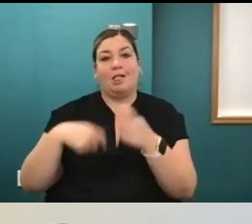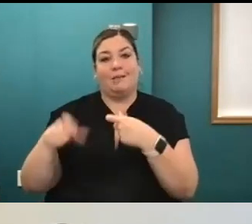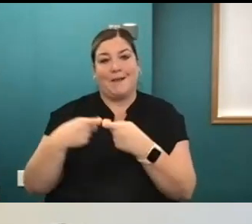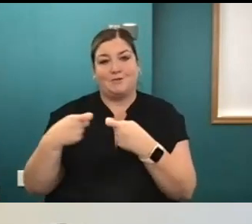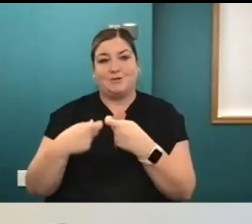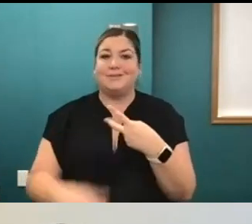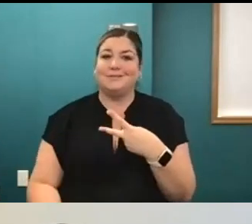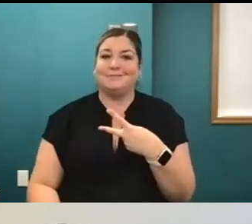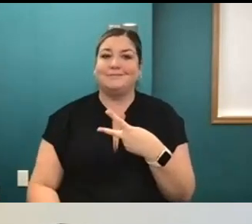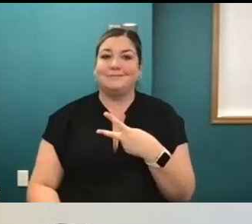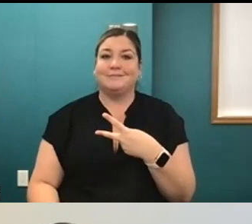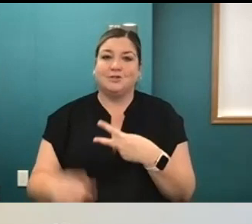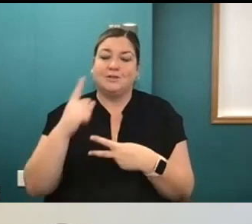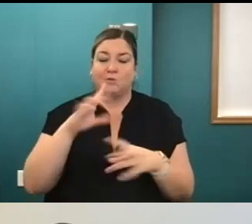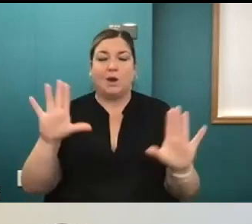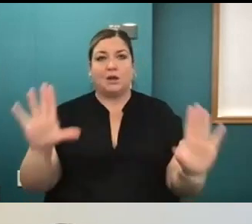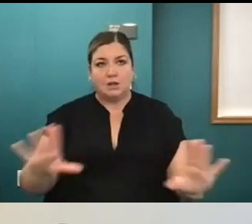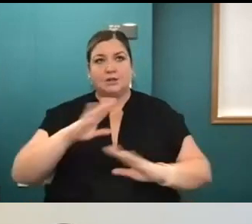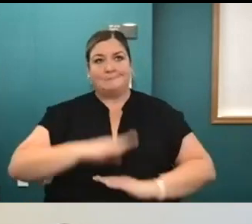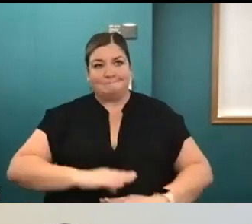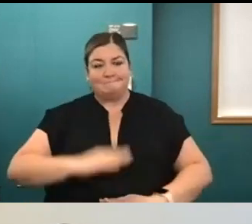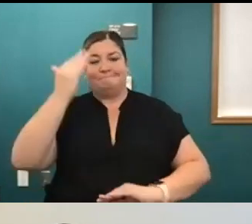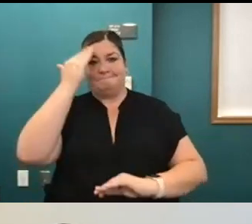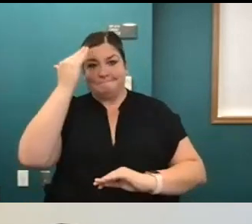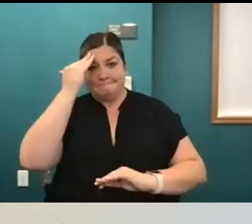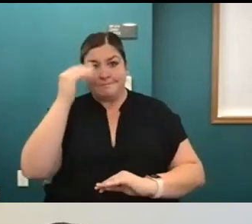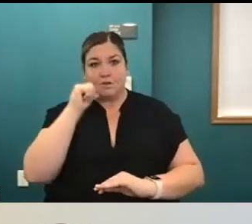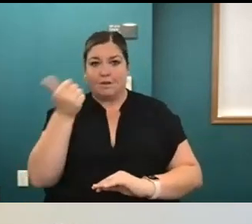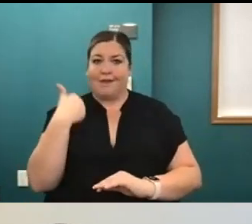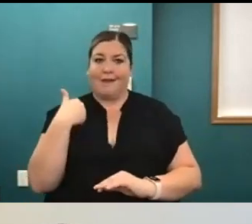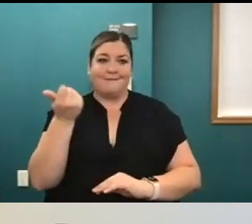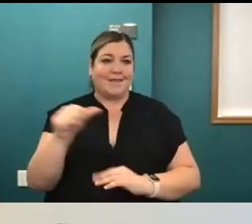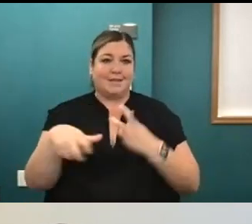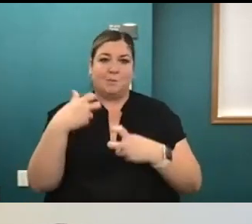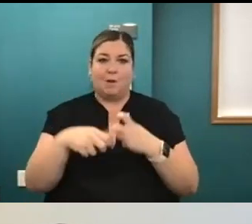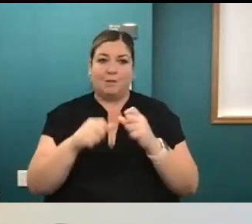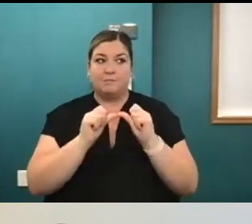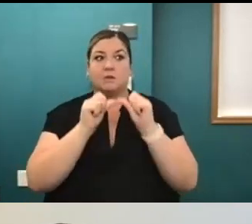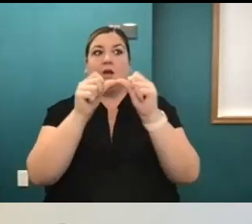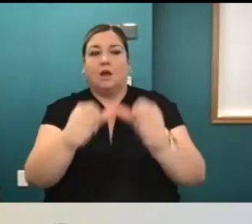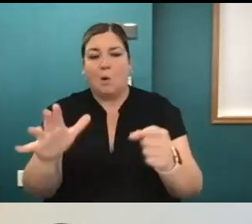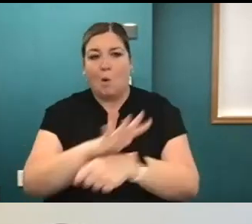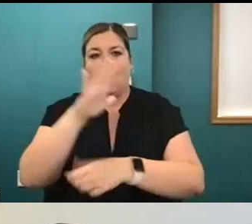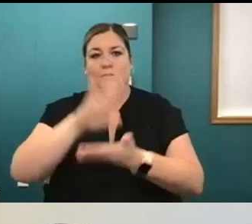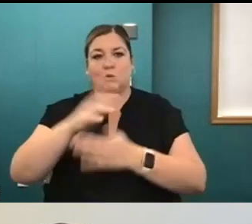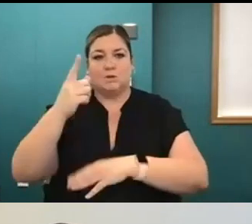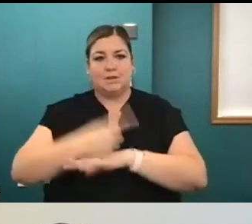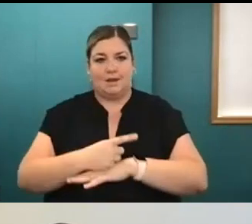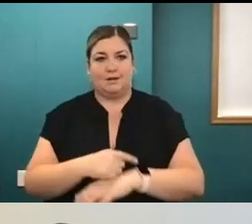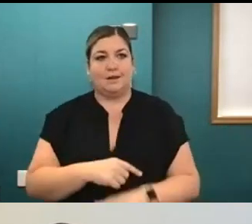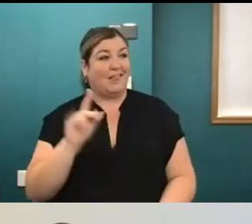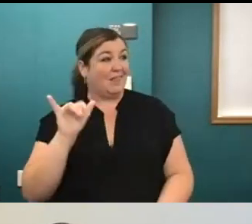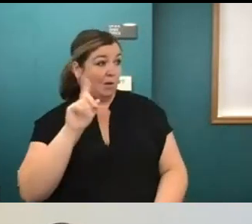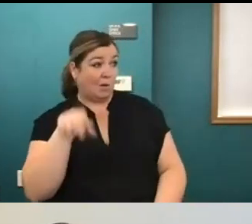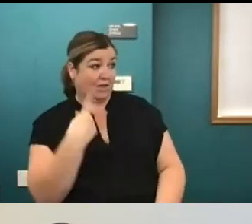disposable just for, peace of mind and knowing that you're not going to have any problem getting through the school day with disposable. And the kit's only coming with